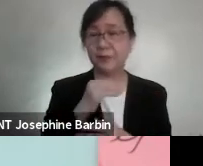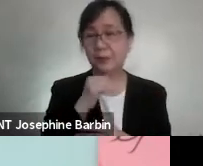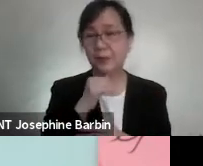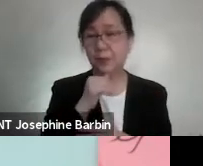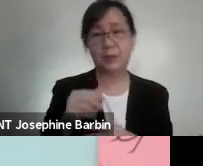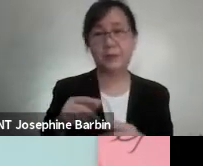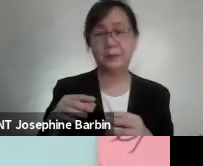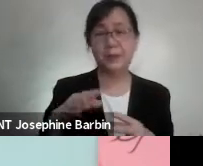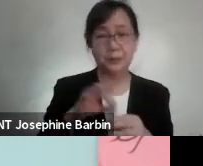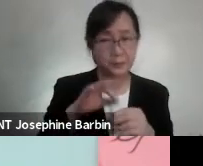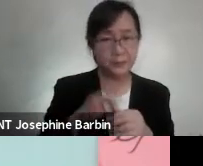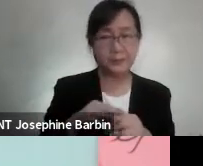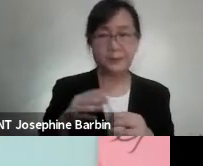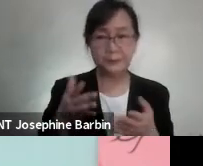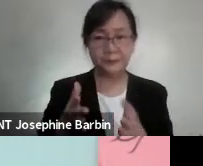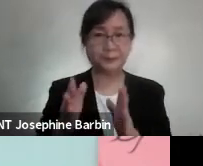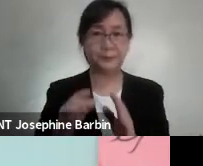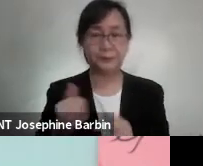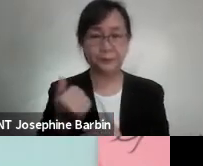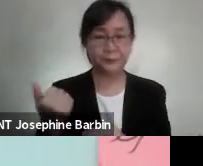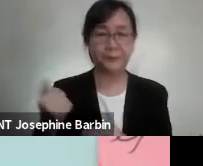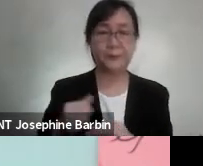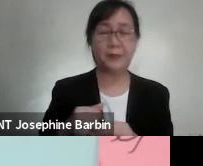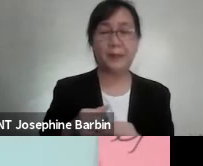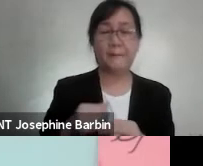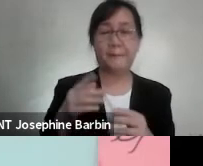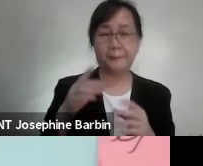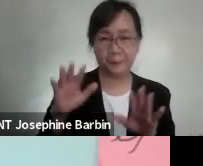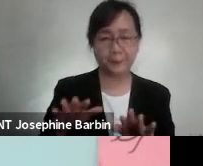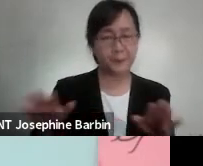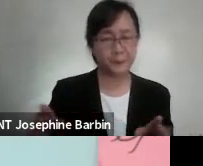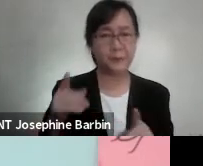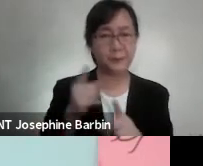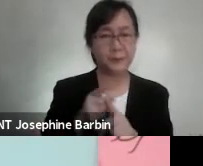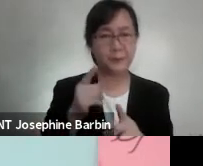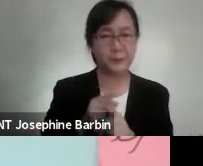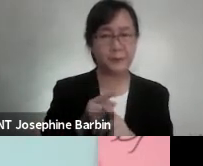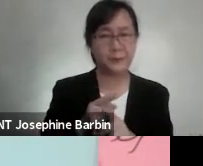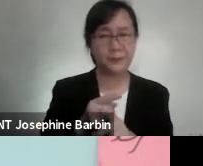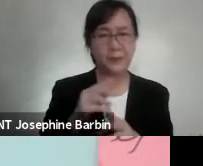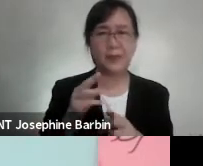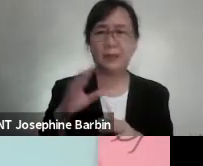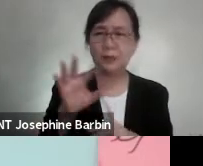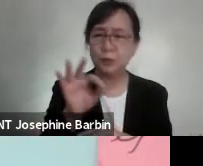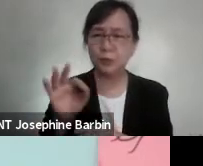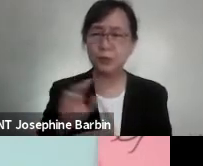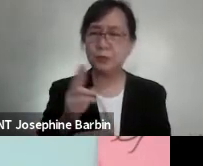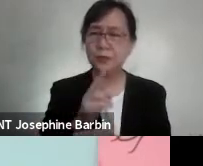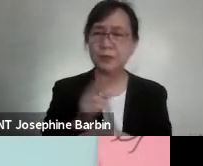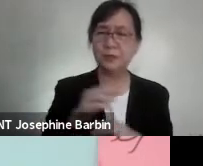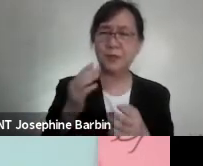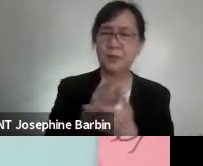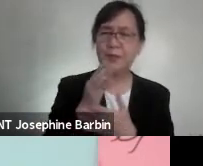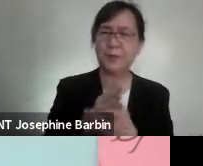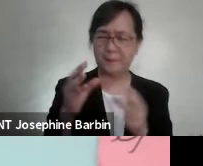privilege certain rights over others, children definitely had views about which rights they thought were more